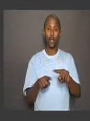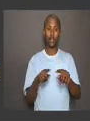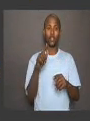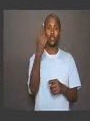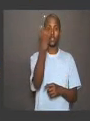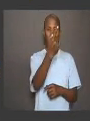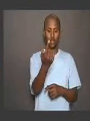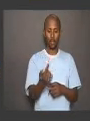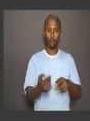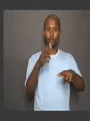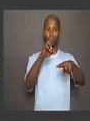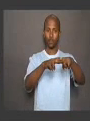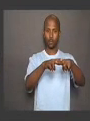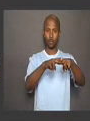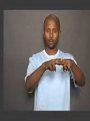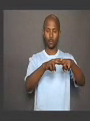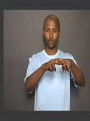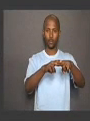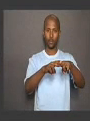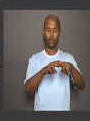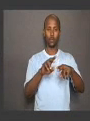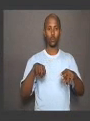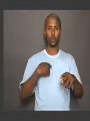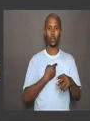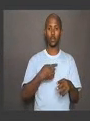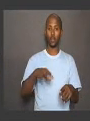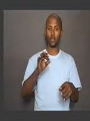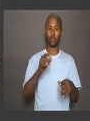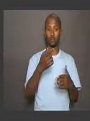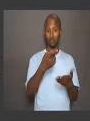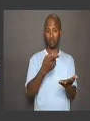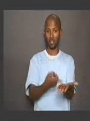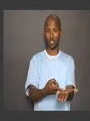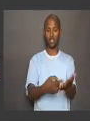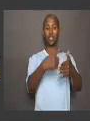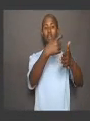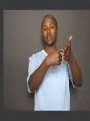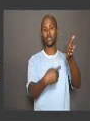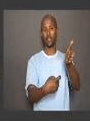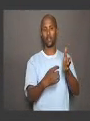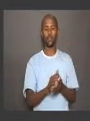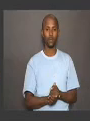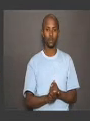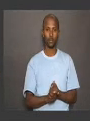When we plot this data graphically, we get this result.